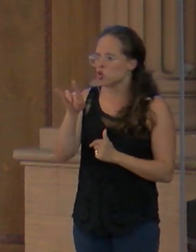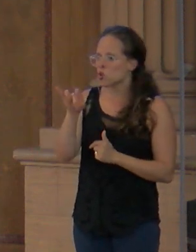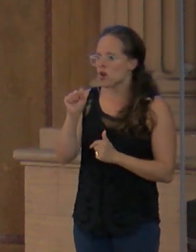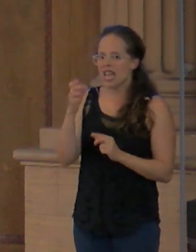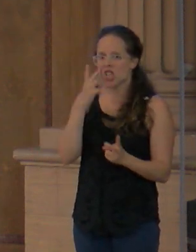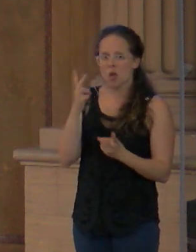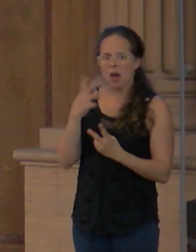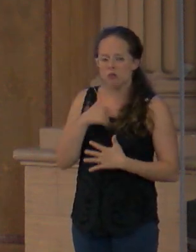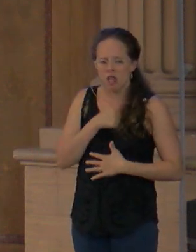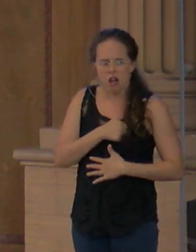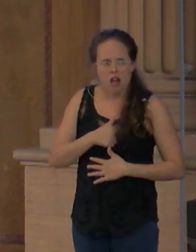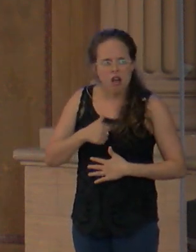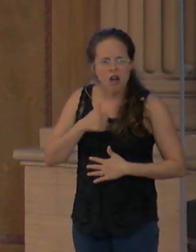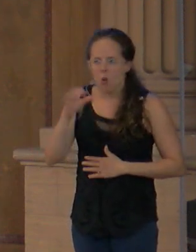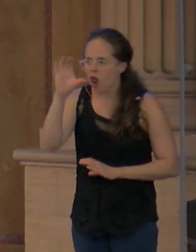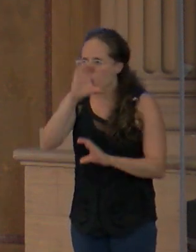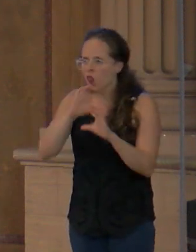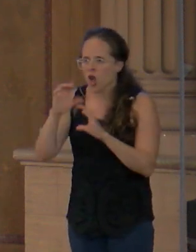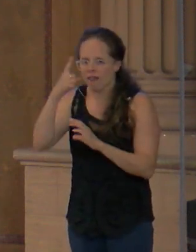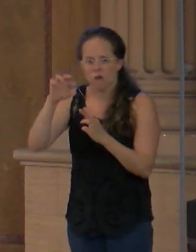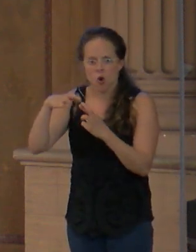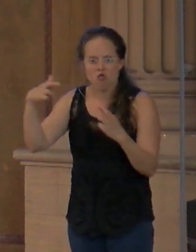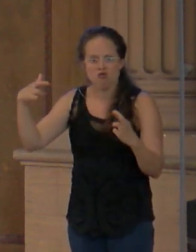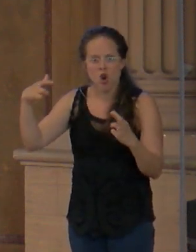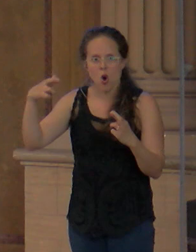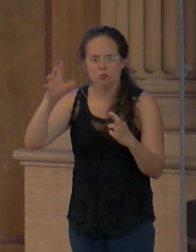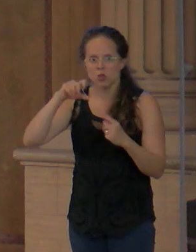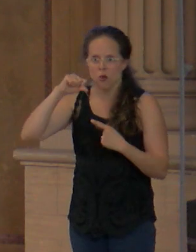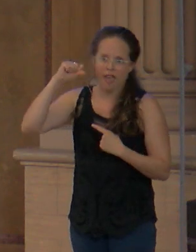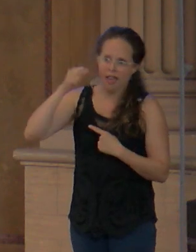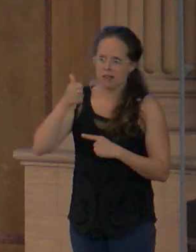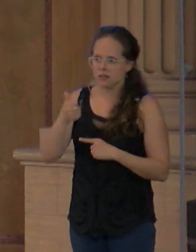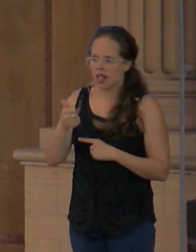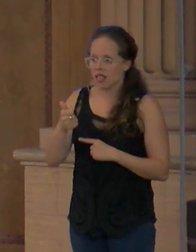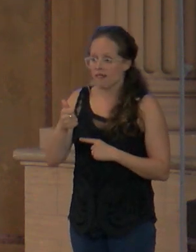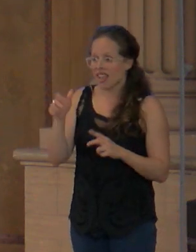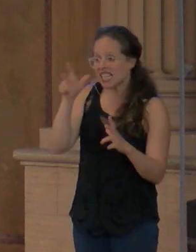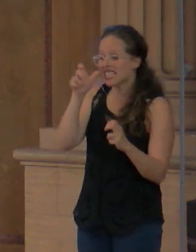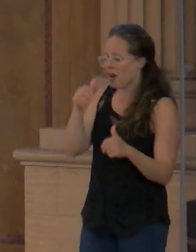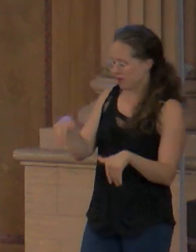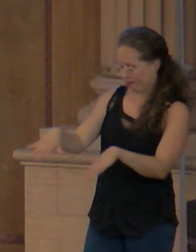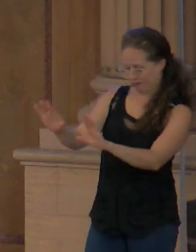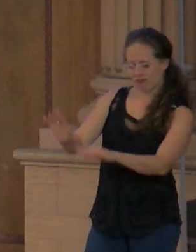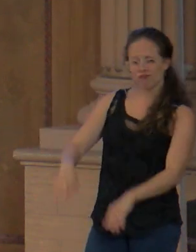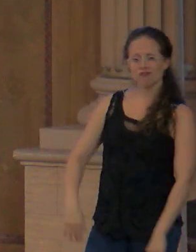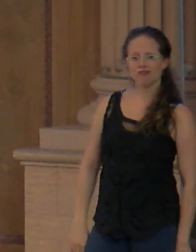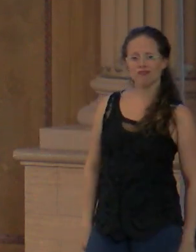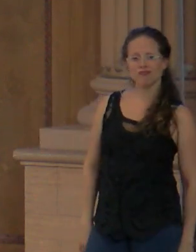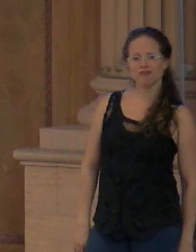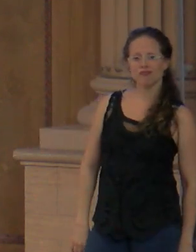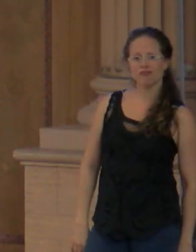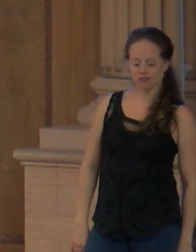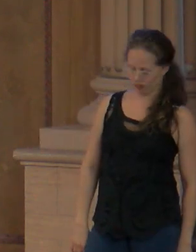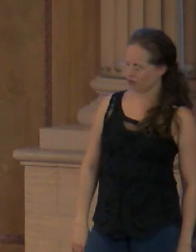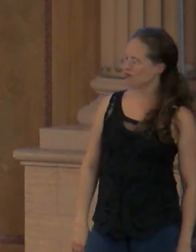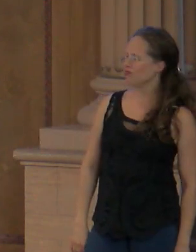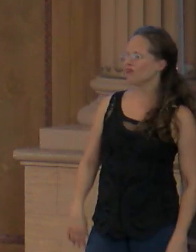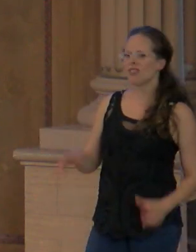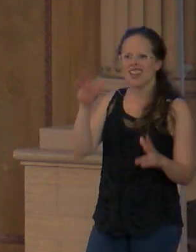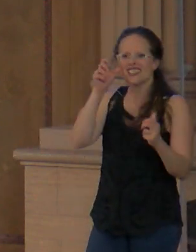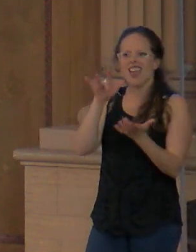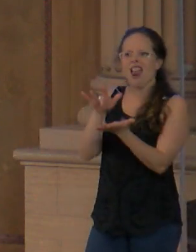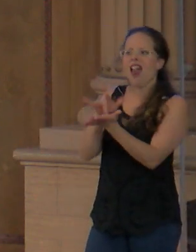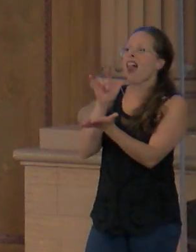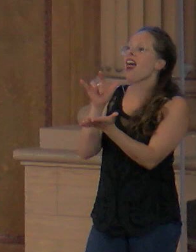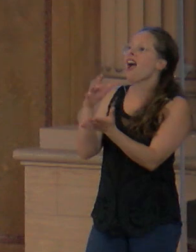there for him. Satan didn't stop him. He just allowed him to be destroyed. Satan got what he wanted out of Judas, and then